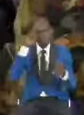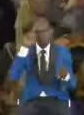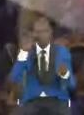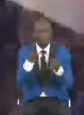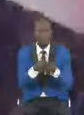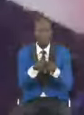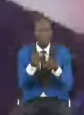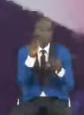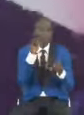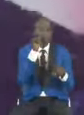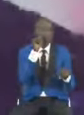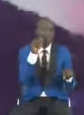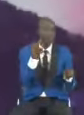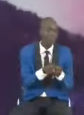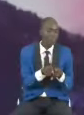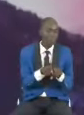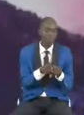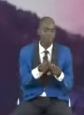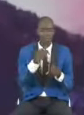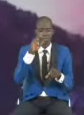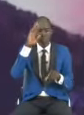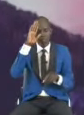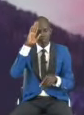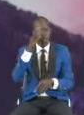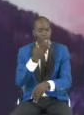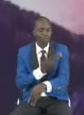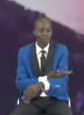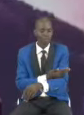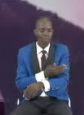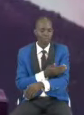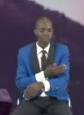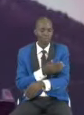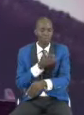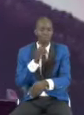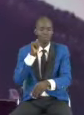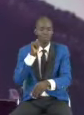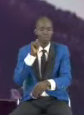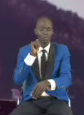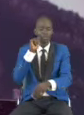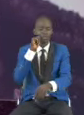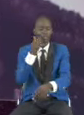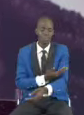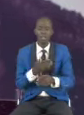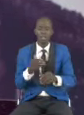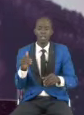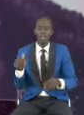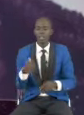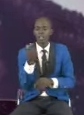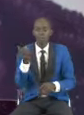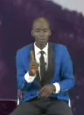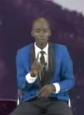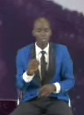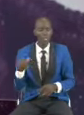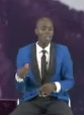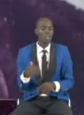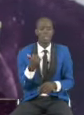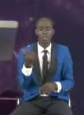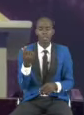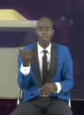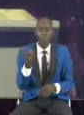sister, son, daughter, anywhere, everywhere,